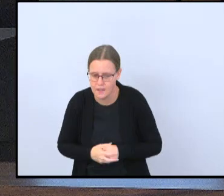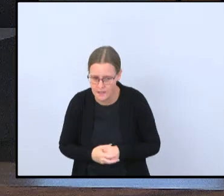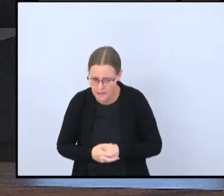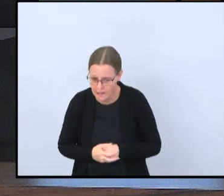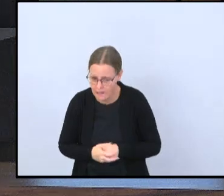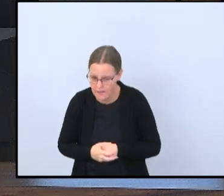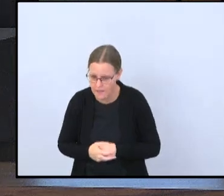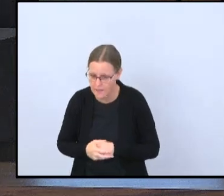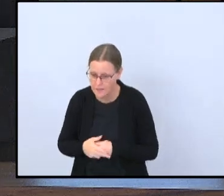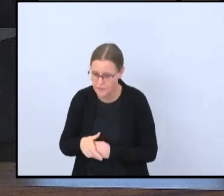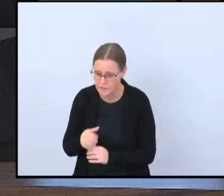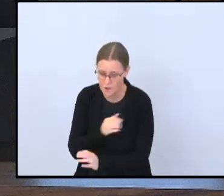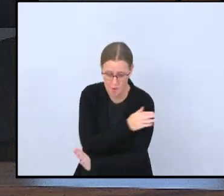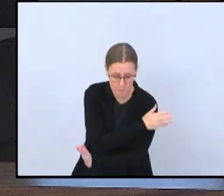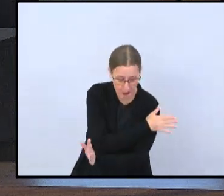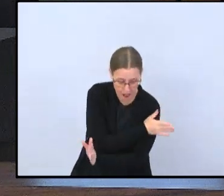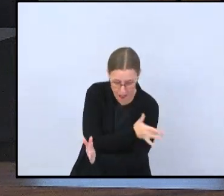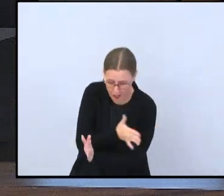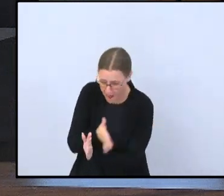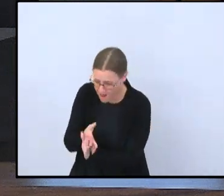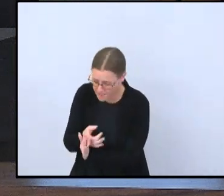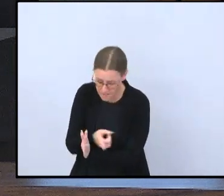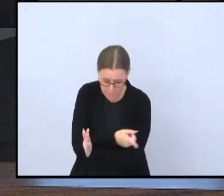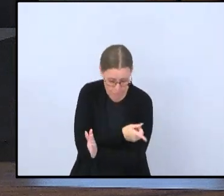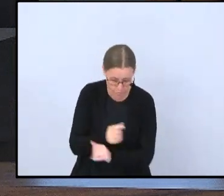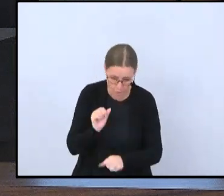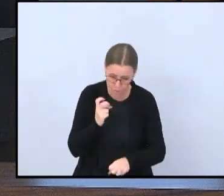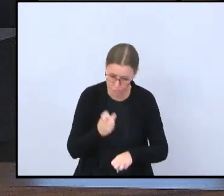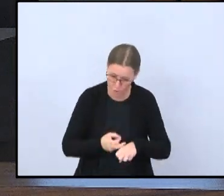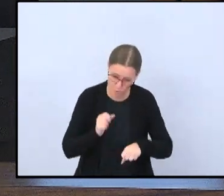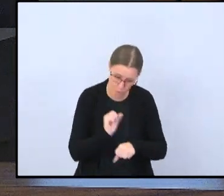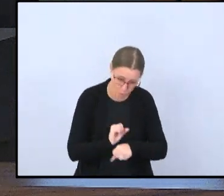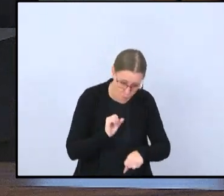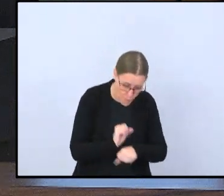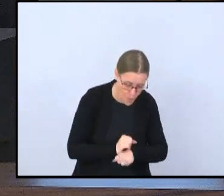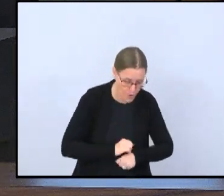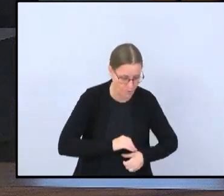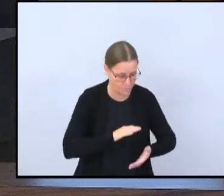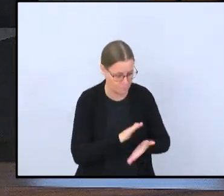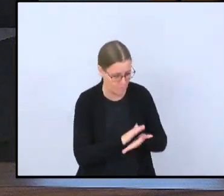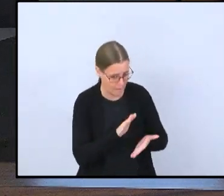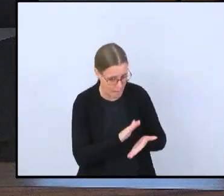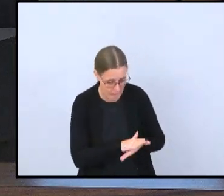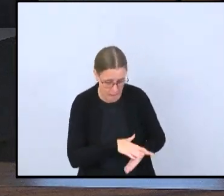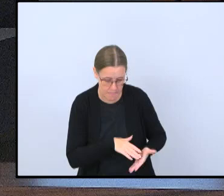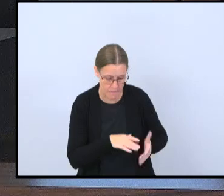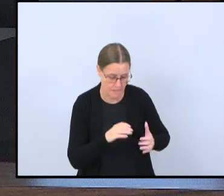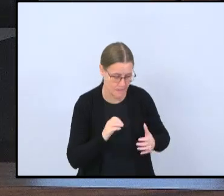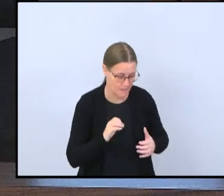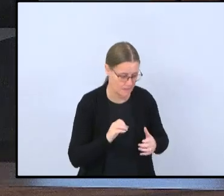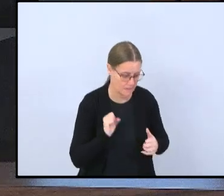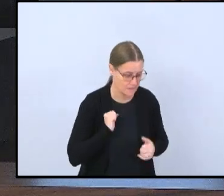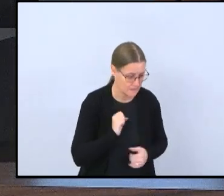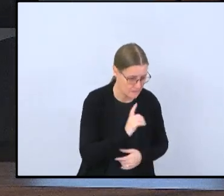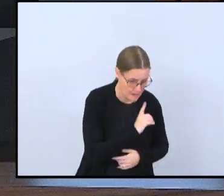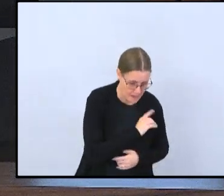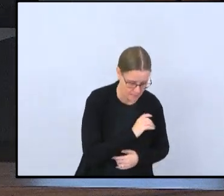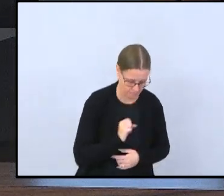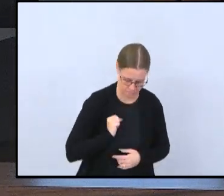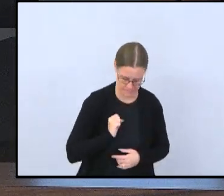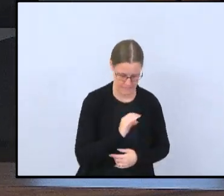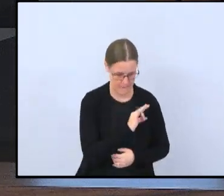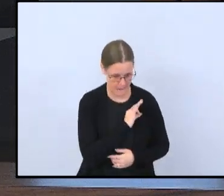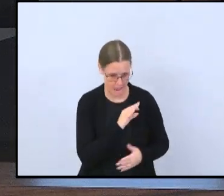for all the hard work that our campus administrators, our teachers, even our students are putting in every day. And